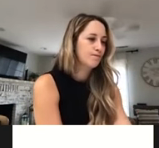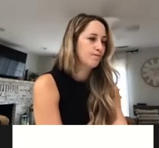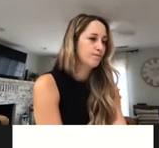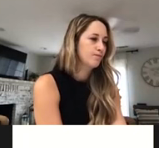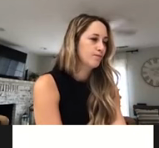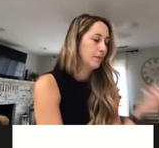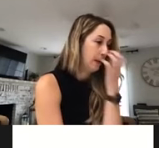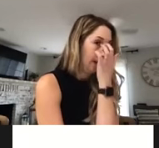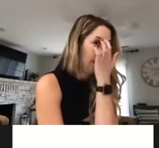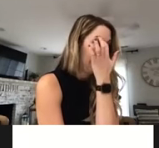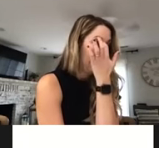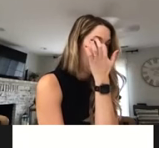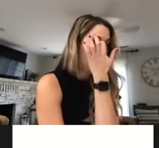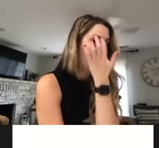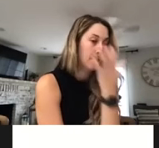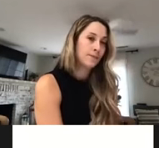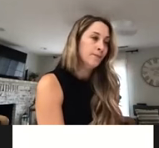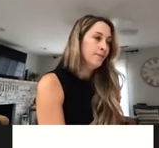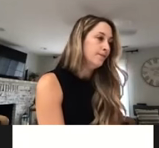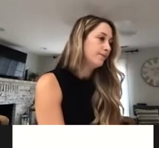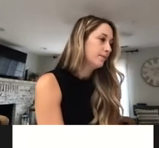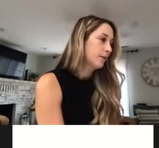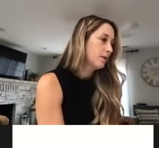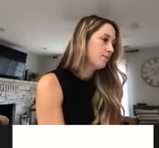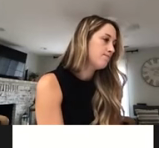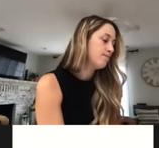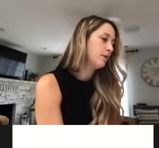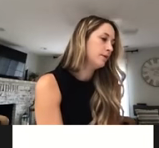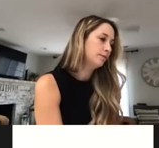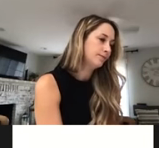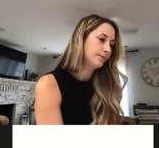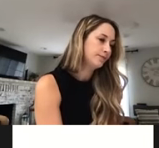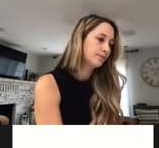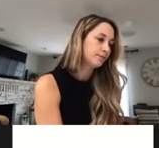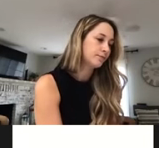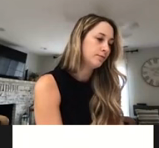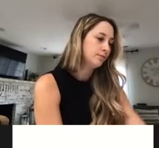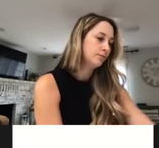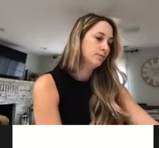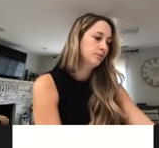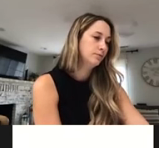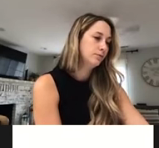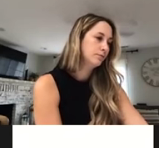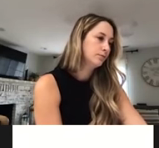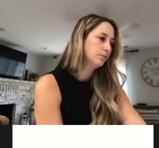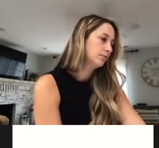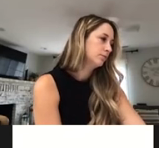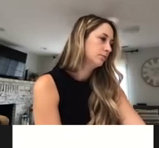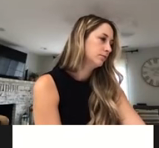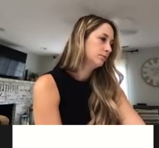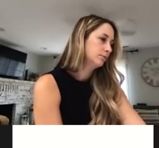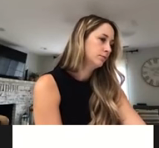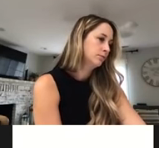where again, it shows the messenger RNA leaving the nucleus, binding to the 2 units of the